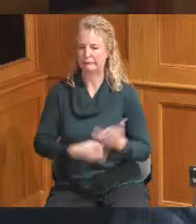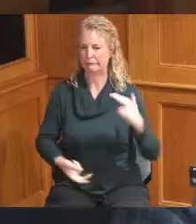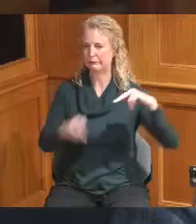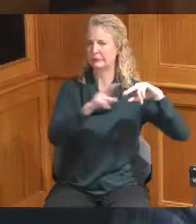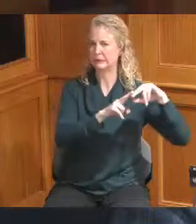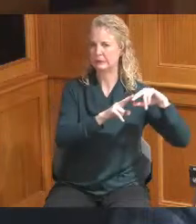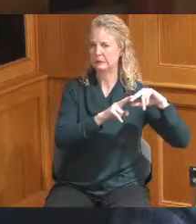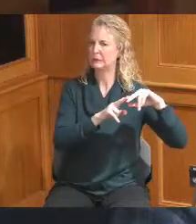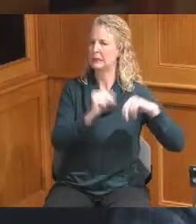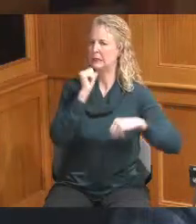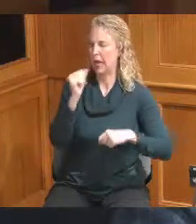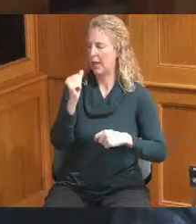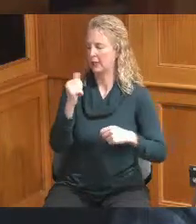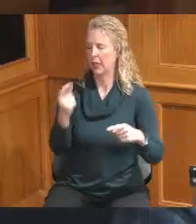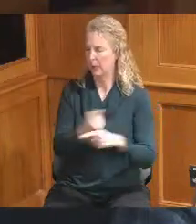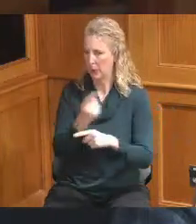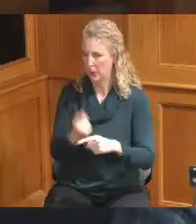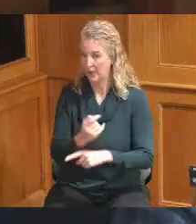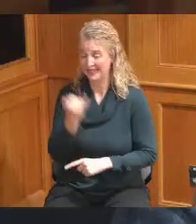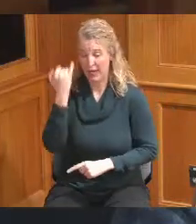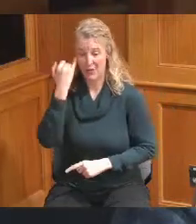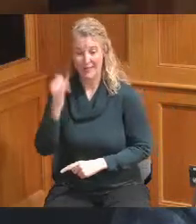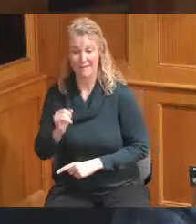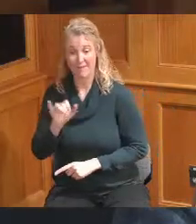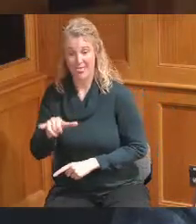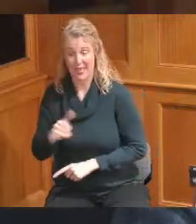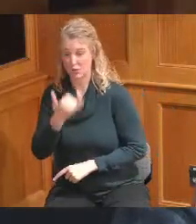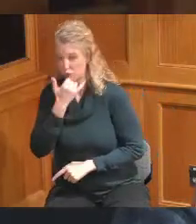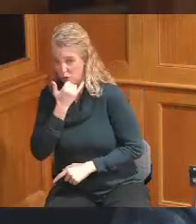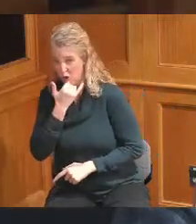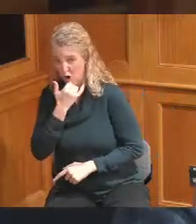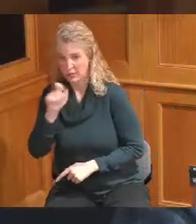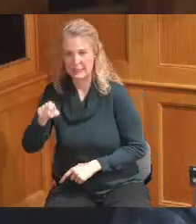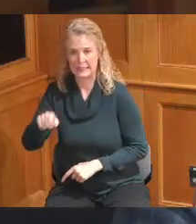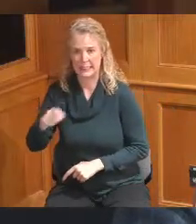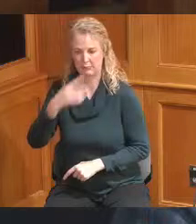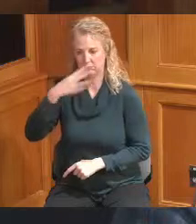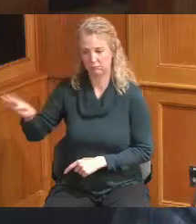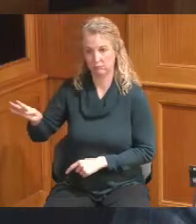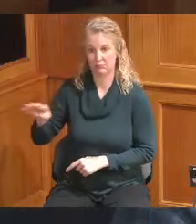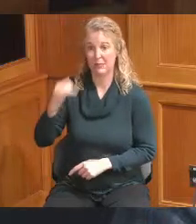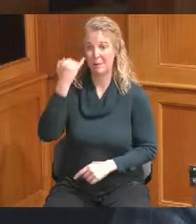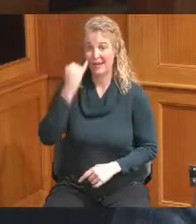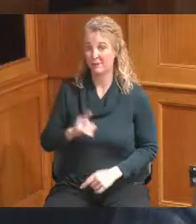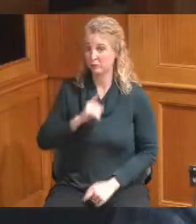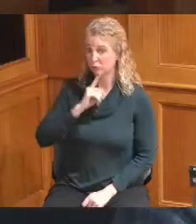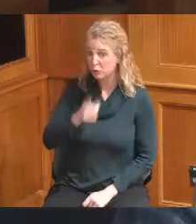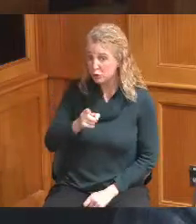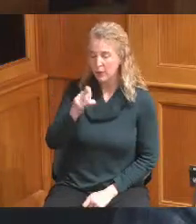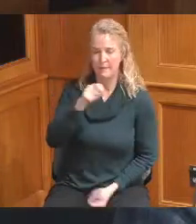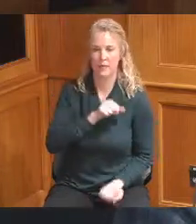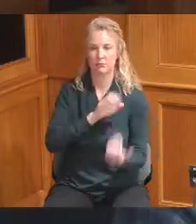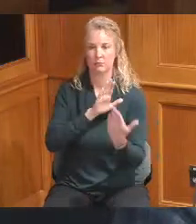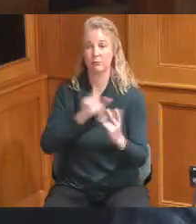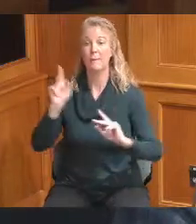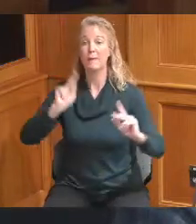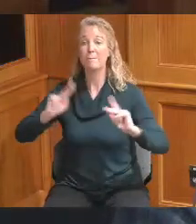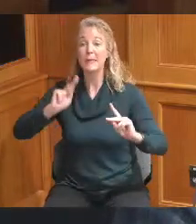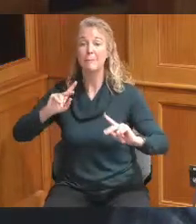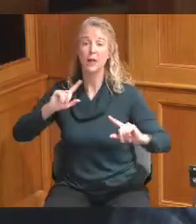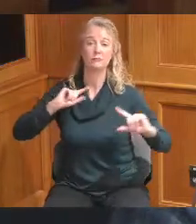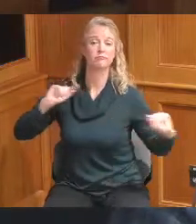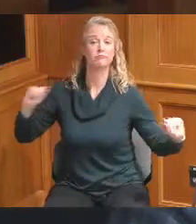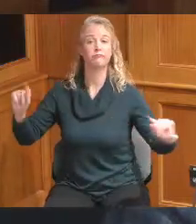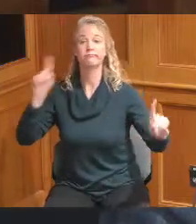it, and if it's not true, it needs to get out. And if it is true, it needs to be addressed. But people are saying